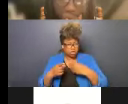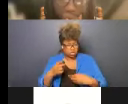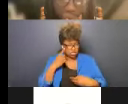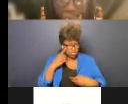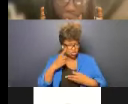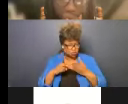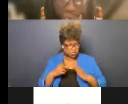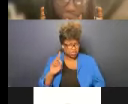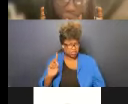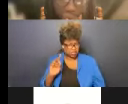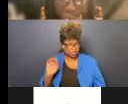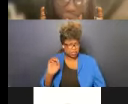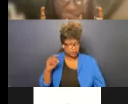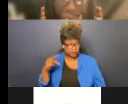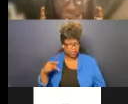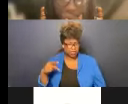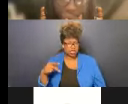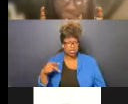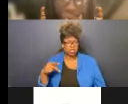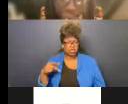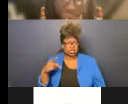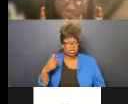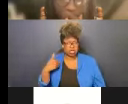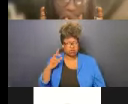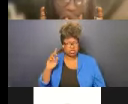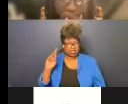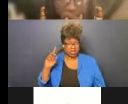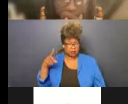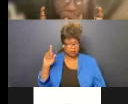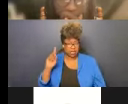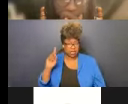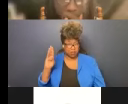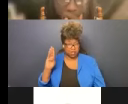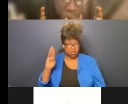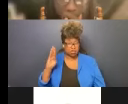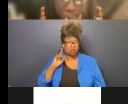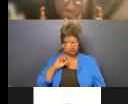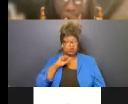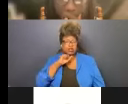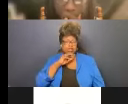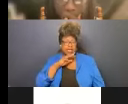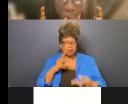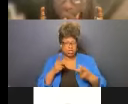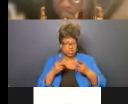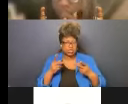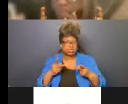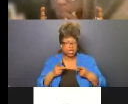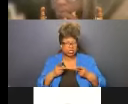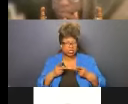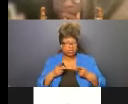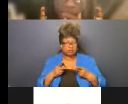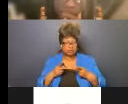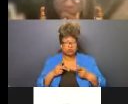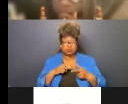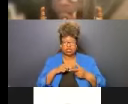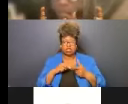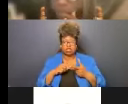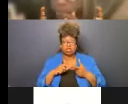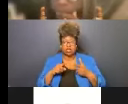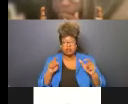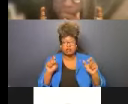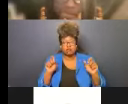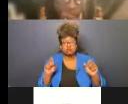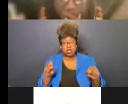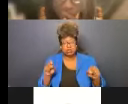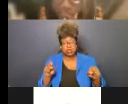that reference, for contaminated sites specifically, and then potentially have a